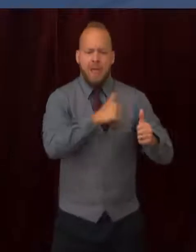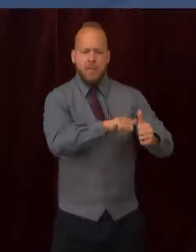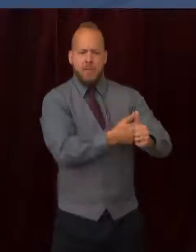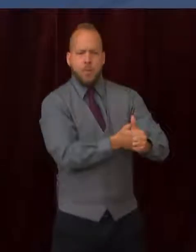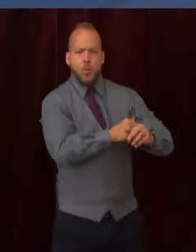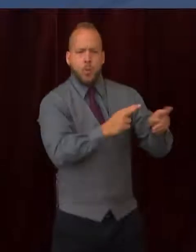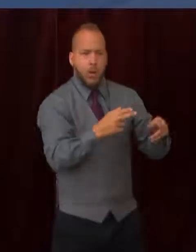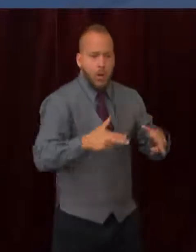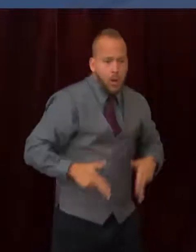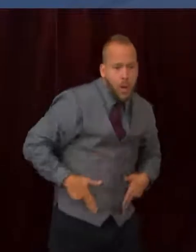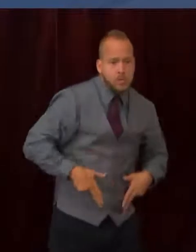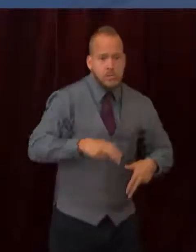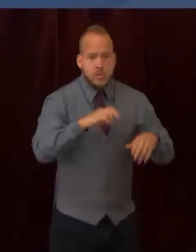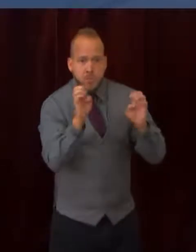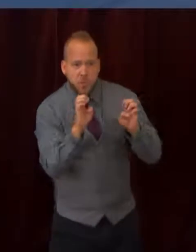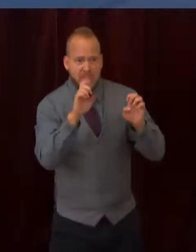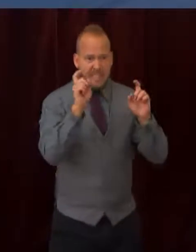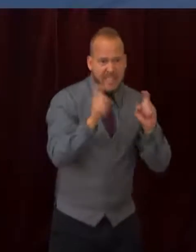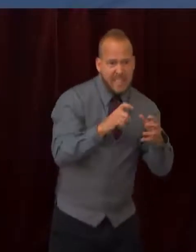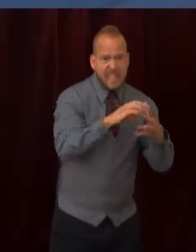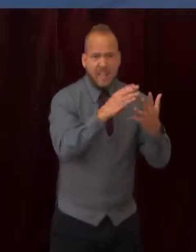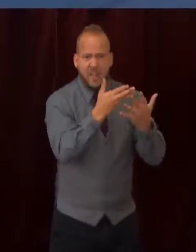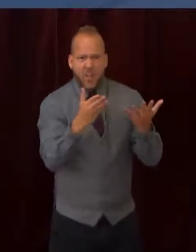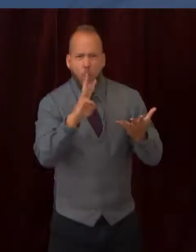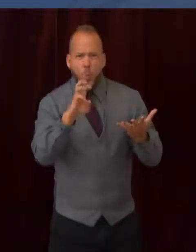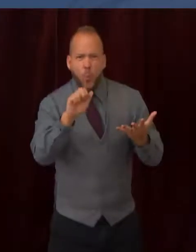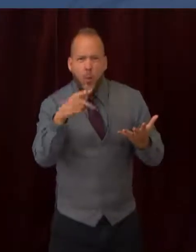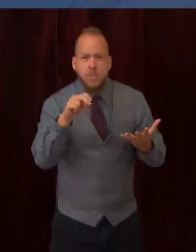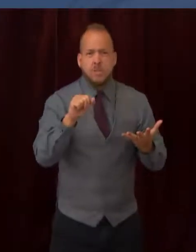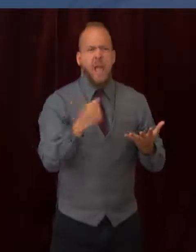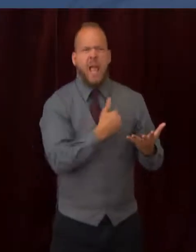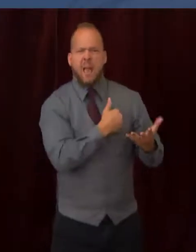as Kentucky. We don't want that happening here in Washington.